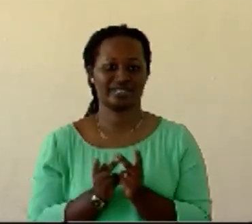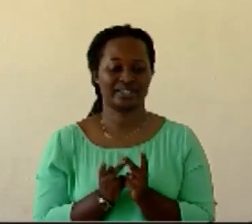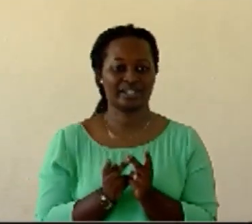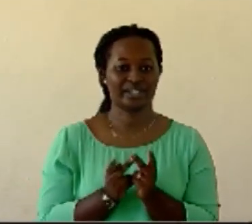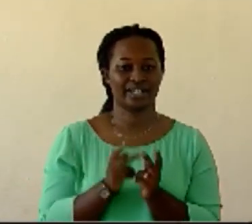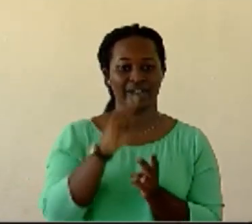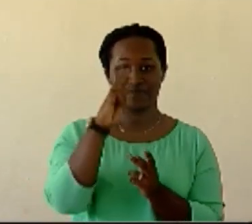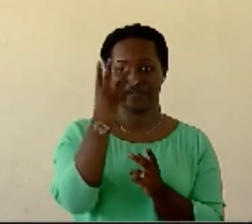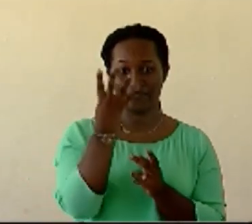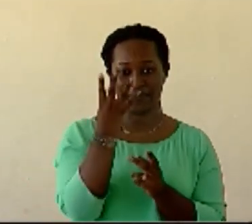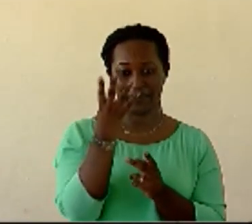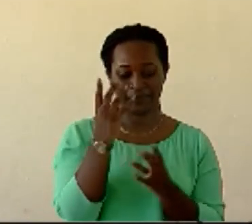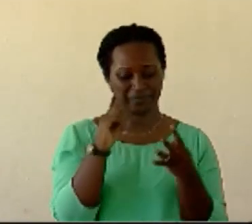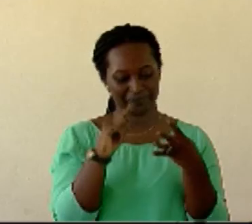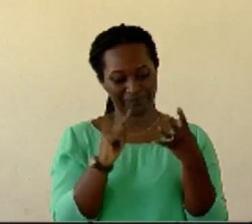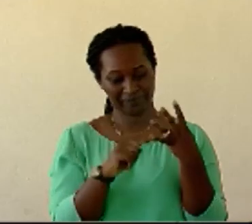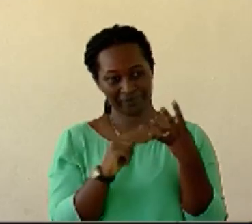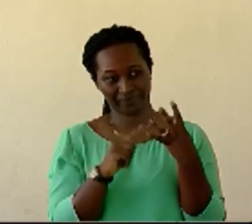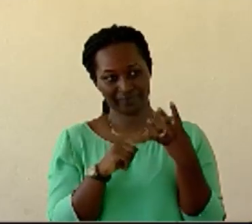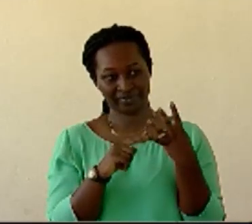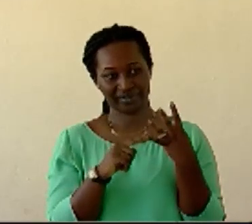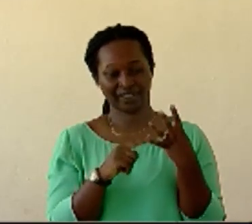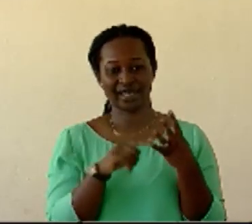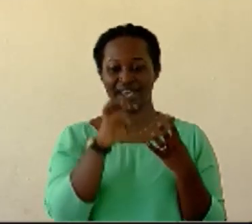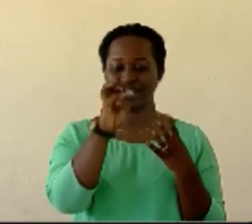Point number 4, excretion.